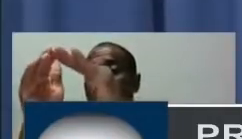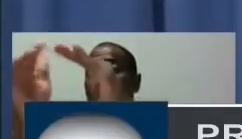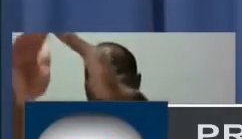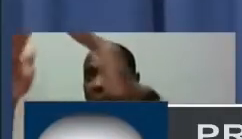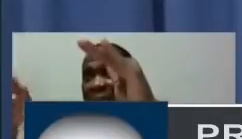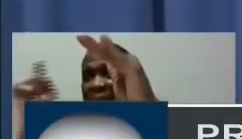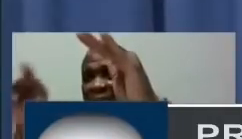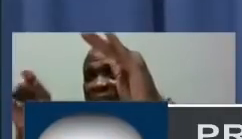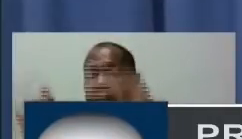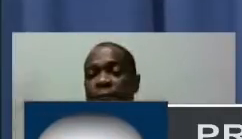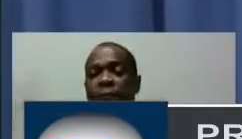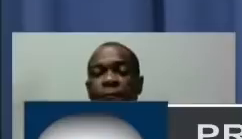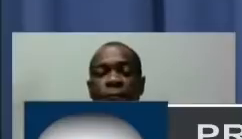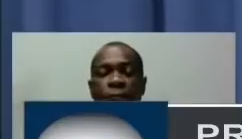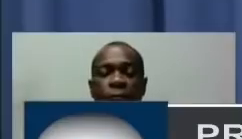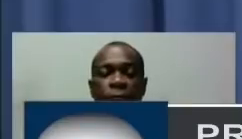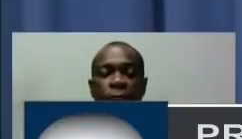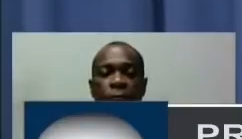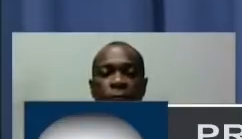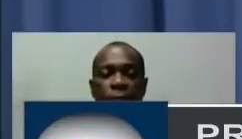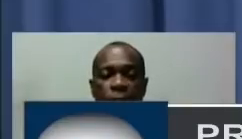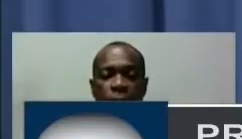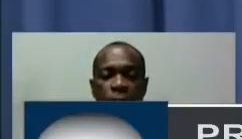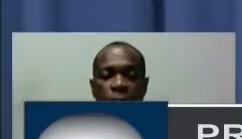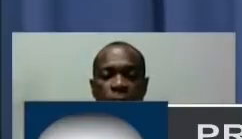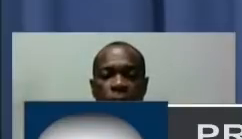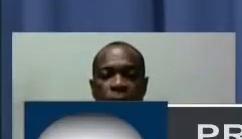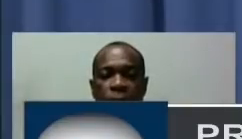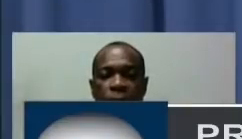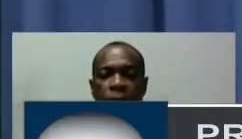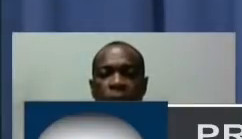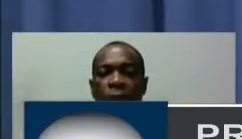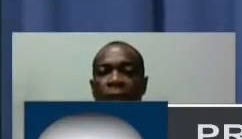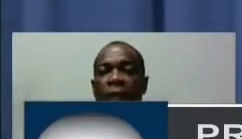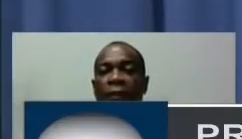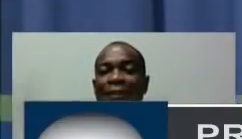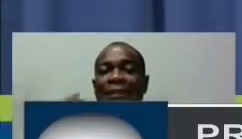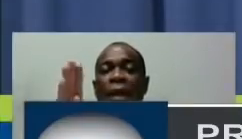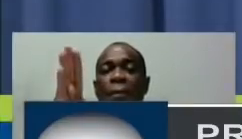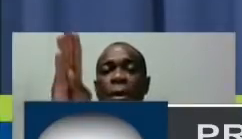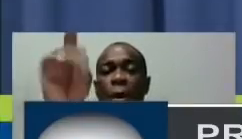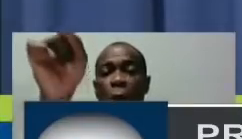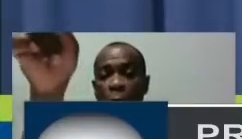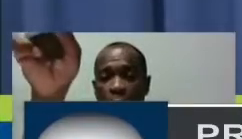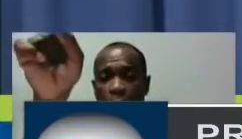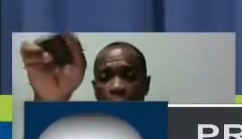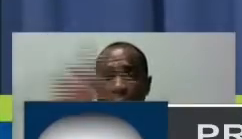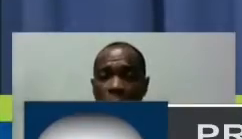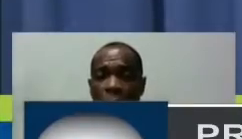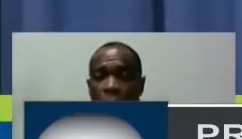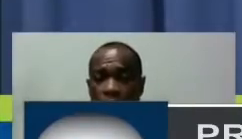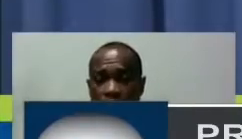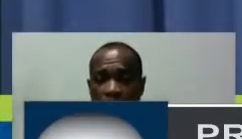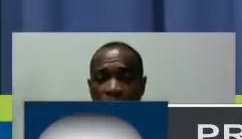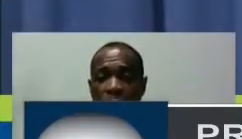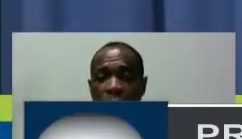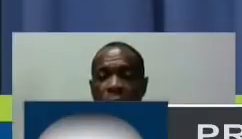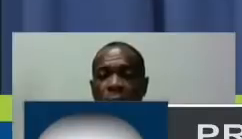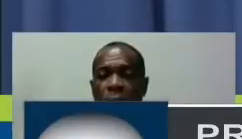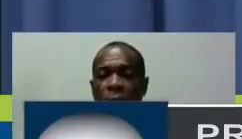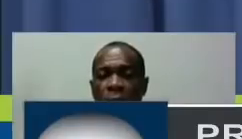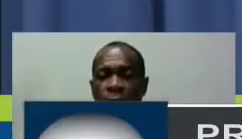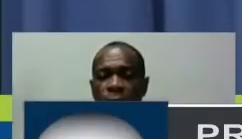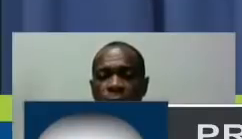ago. We also, at the Scarborough General Hospital, have a designated capacity